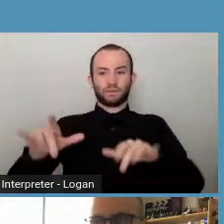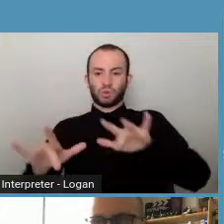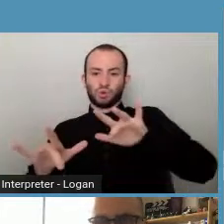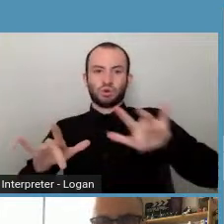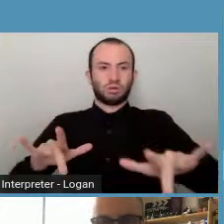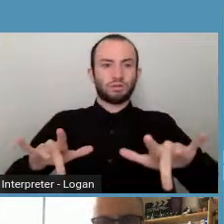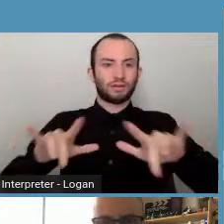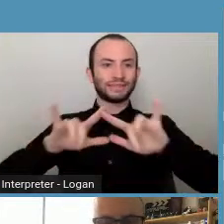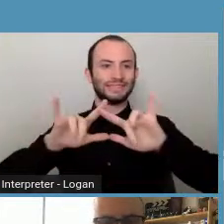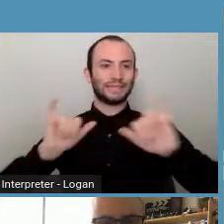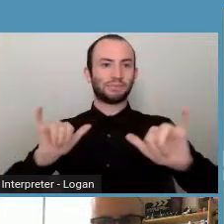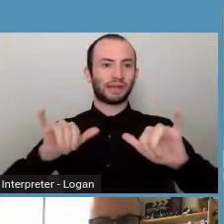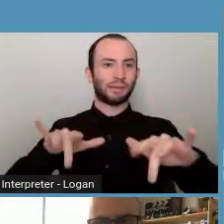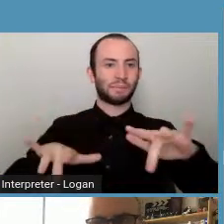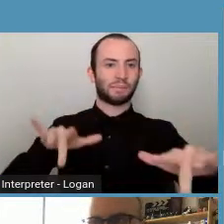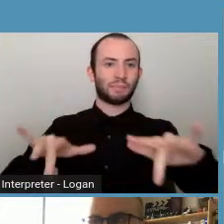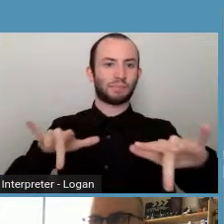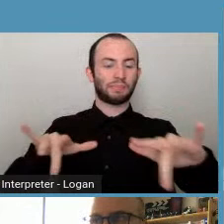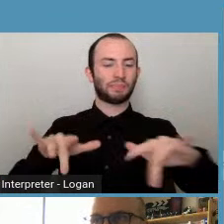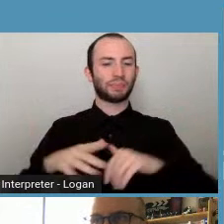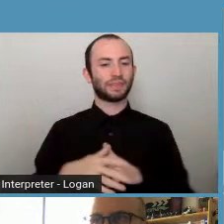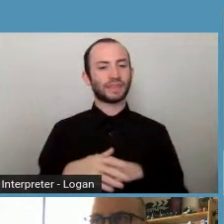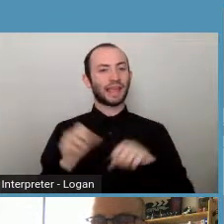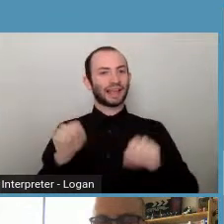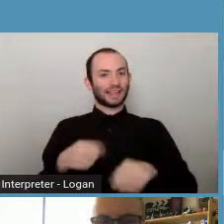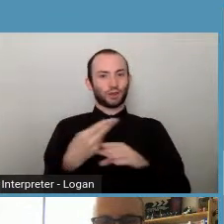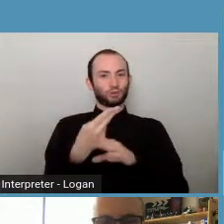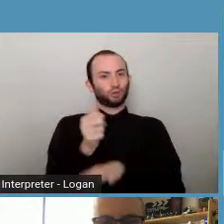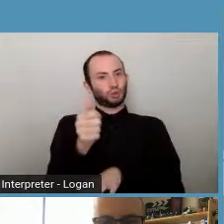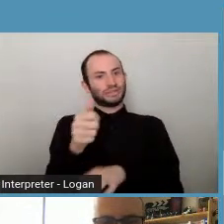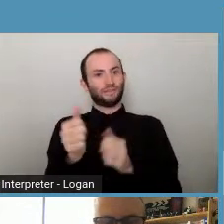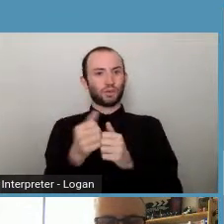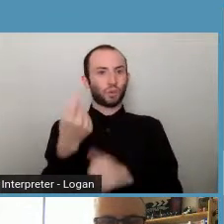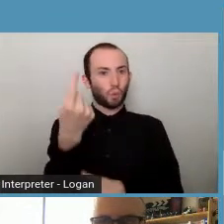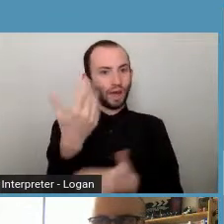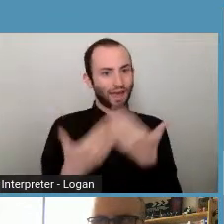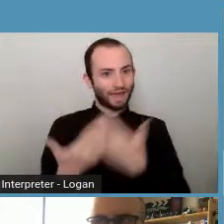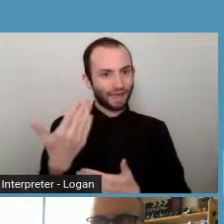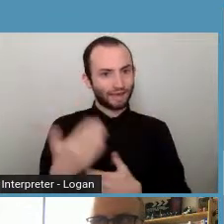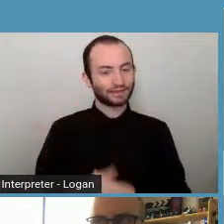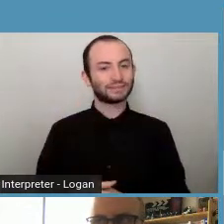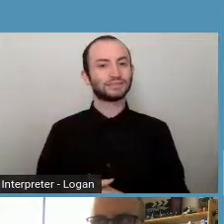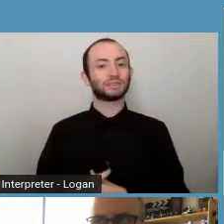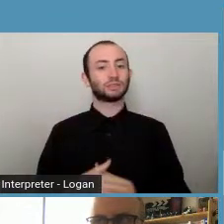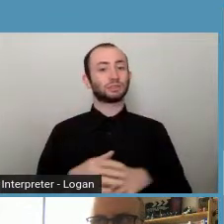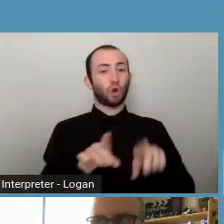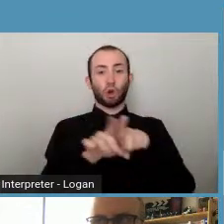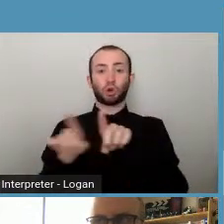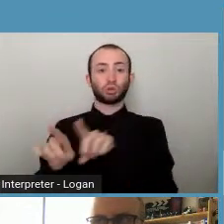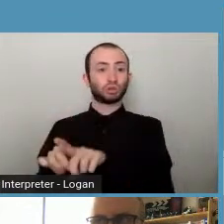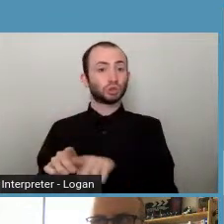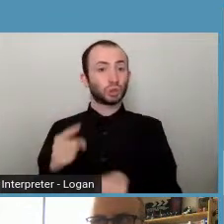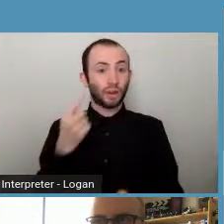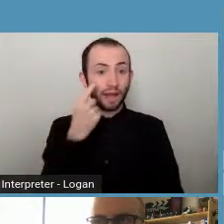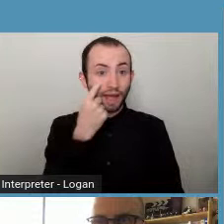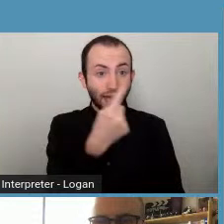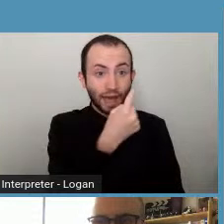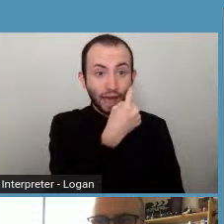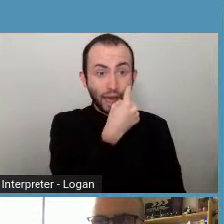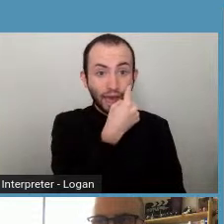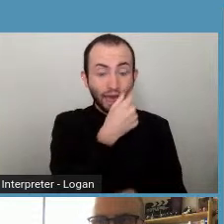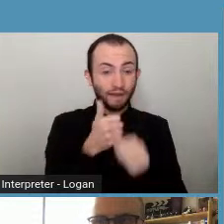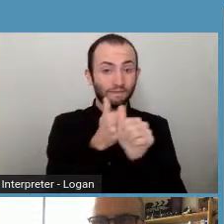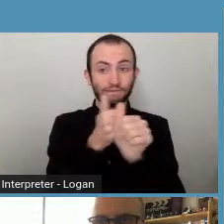can still operate a keyboard and use keyboard shortcuts. There's one-handed hardware keyboards. There's eye tracking. If you're unable